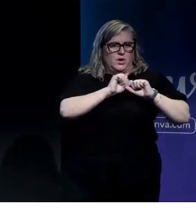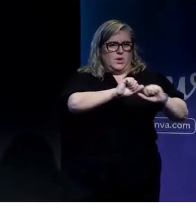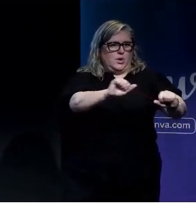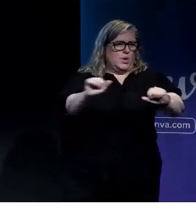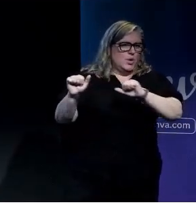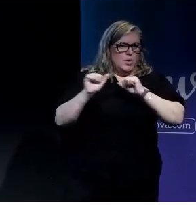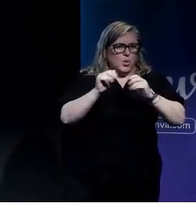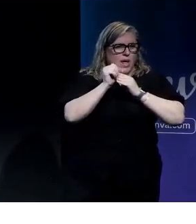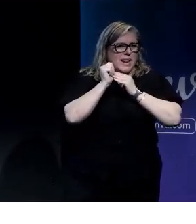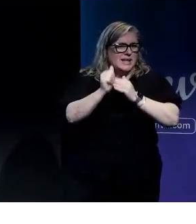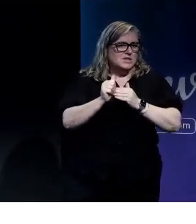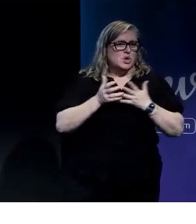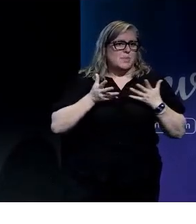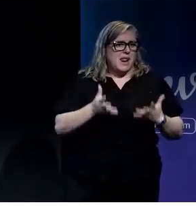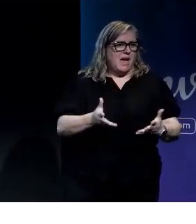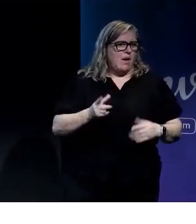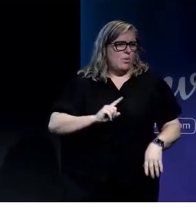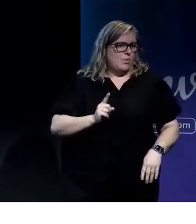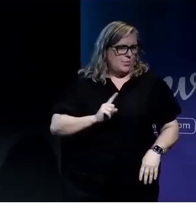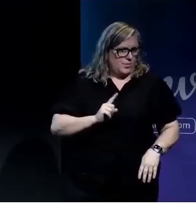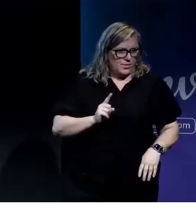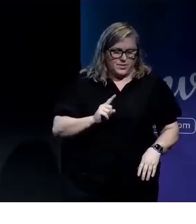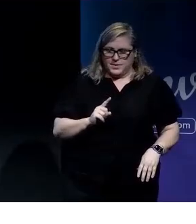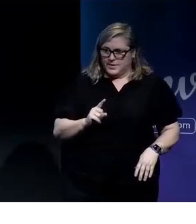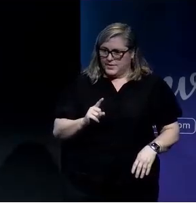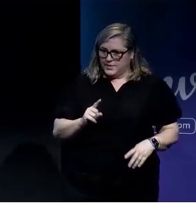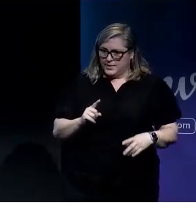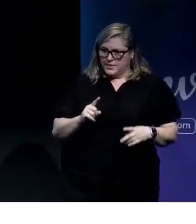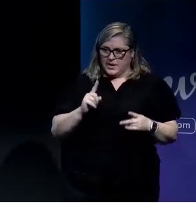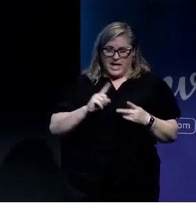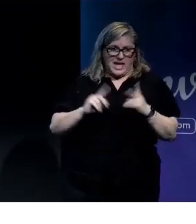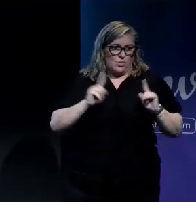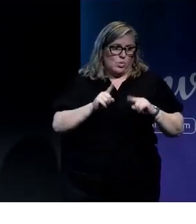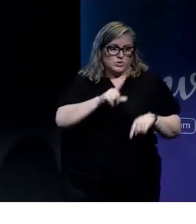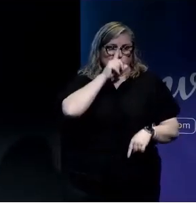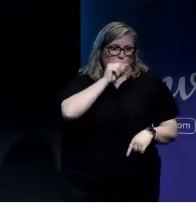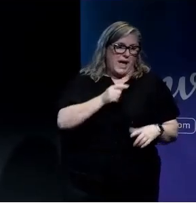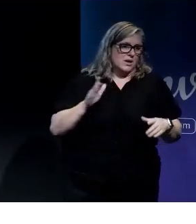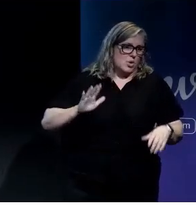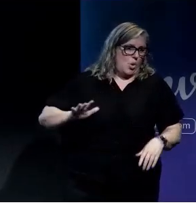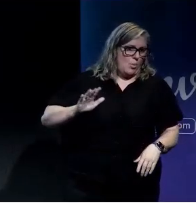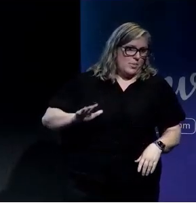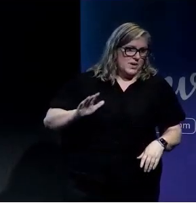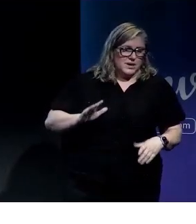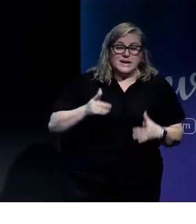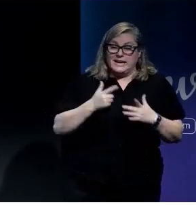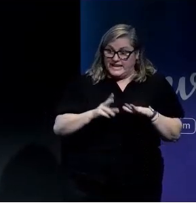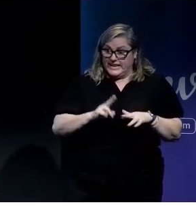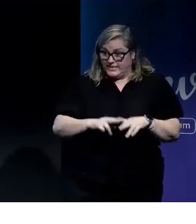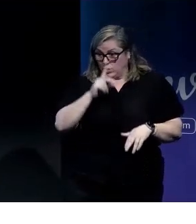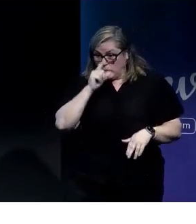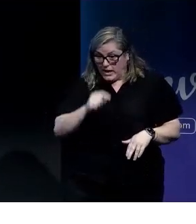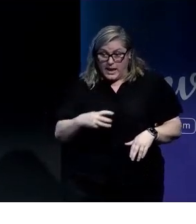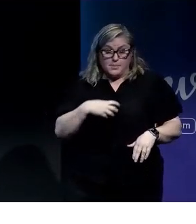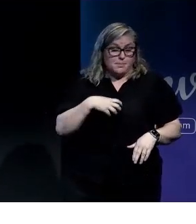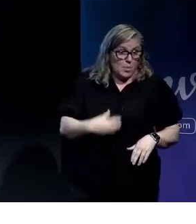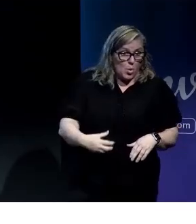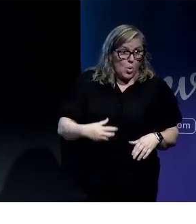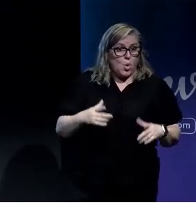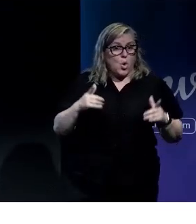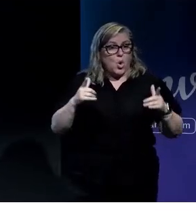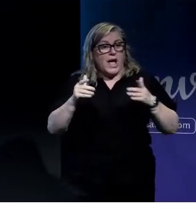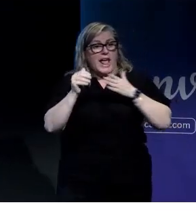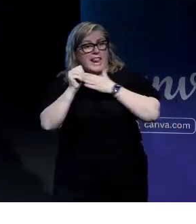going to allow you to do and what you have bandwidth to do. Now, if you have bandwidth to do more and your leadership hasn't